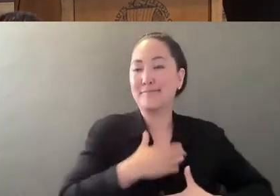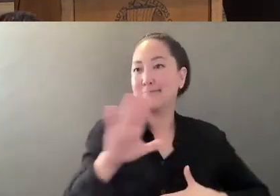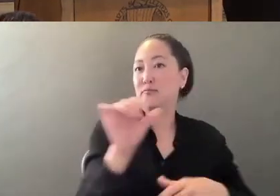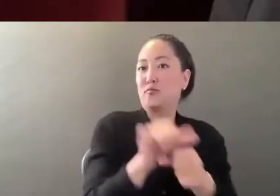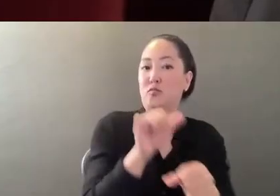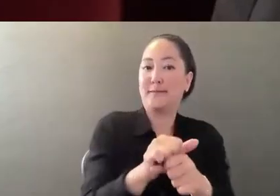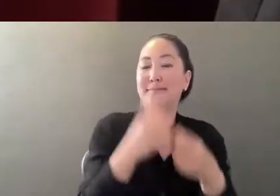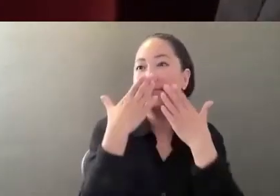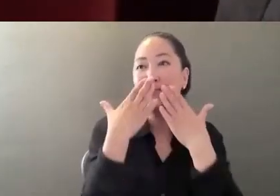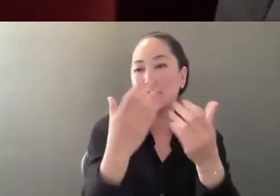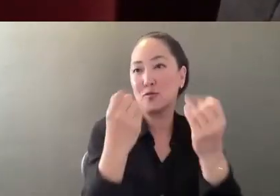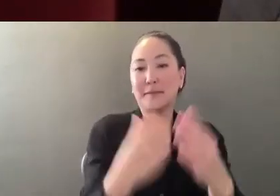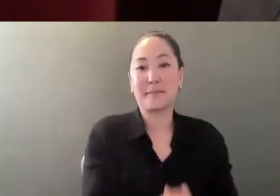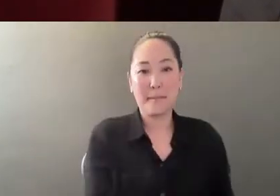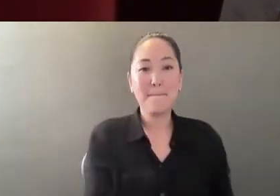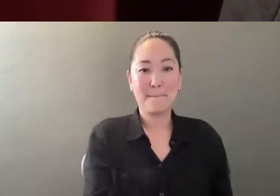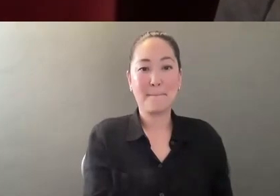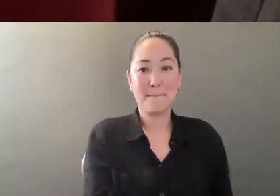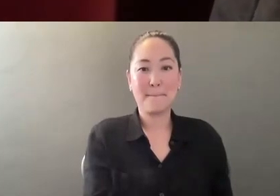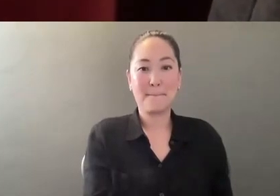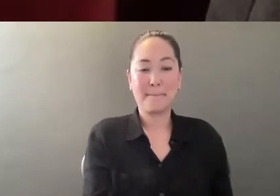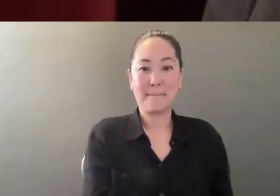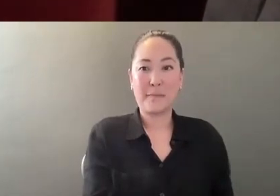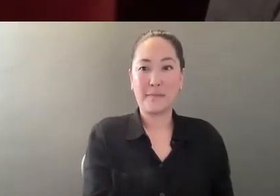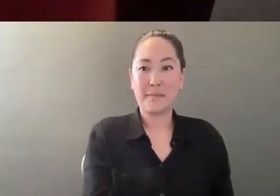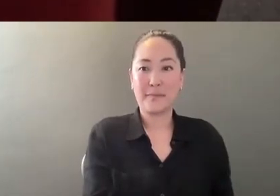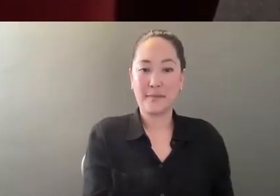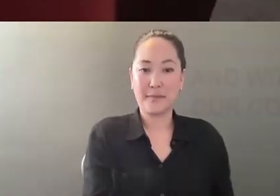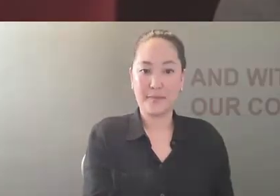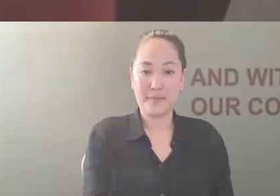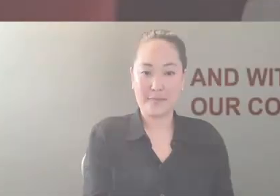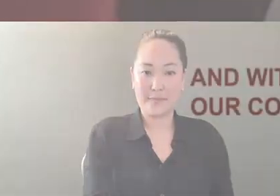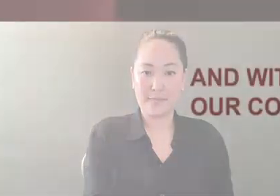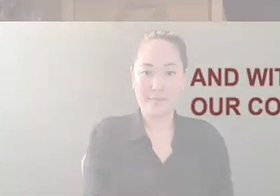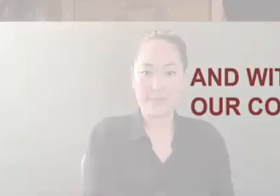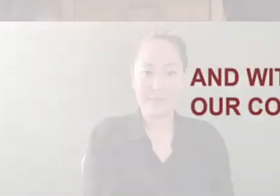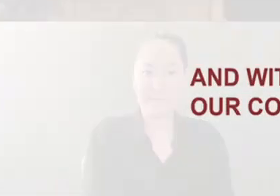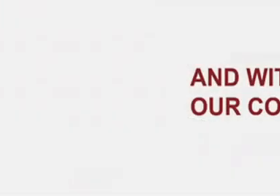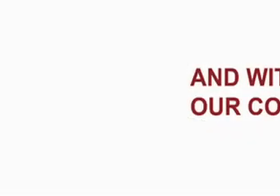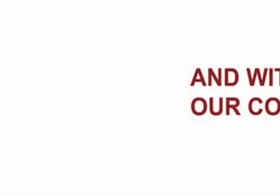Thank you so much.